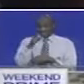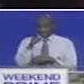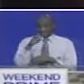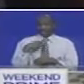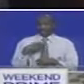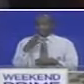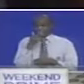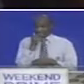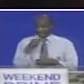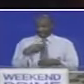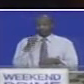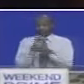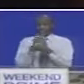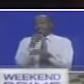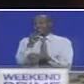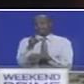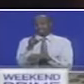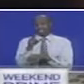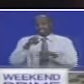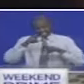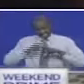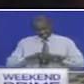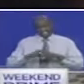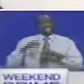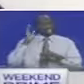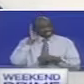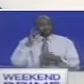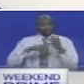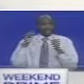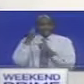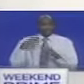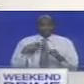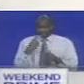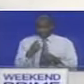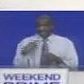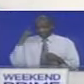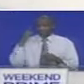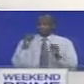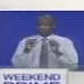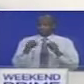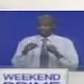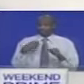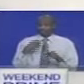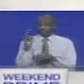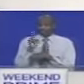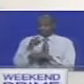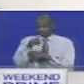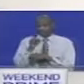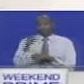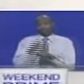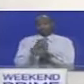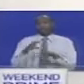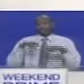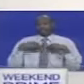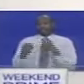to advise them, to sit back, listen to Kenyans. It's also possible that Uhuru is not advisable.